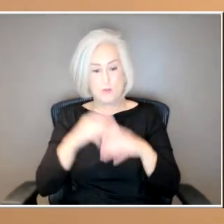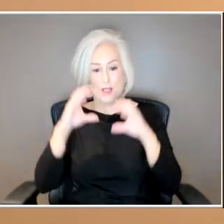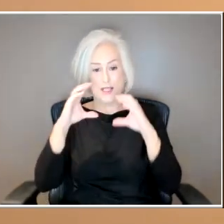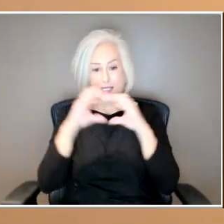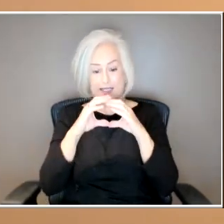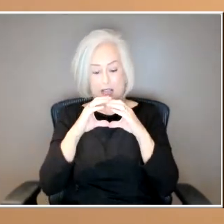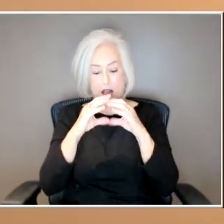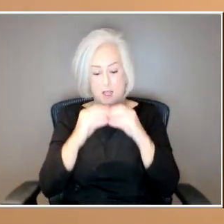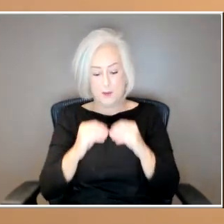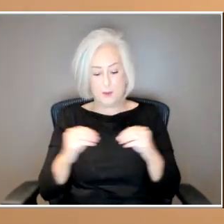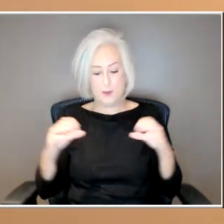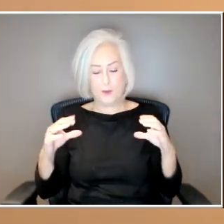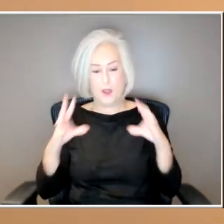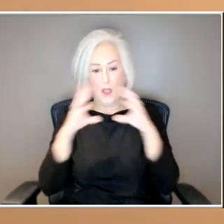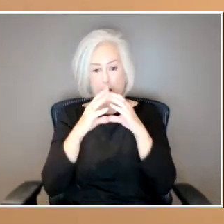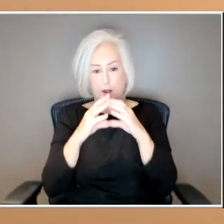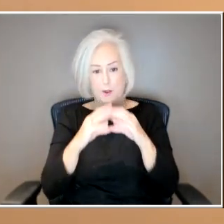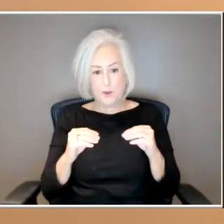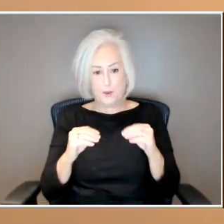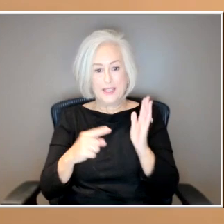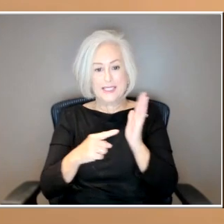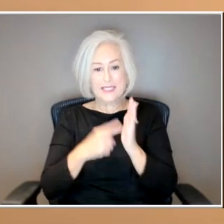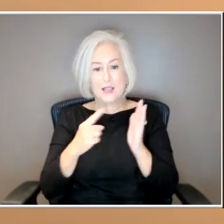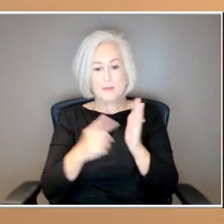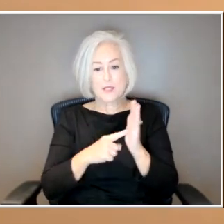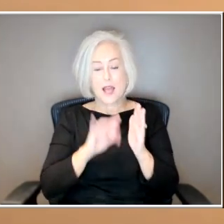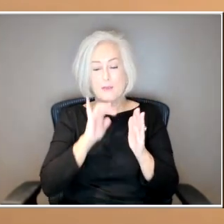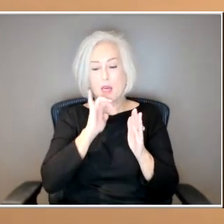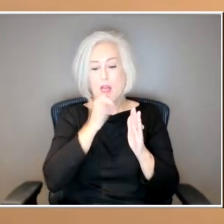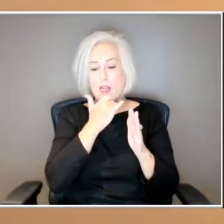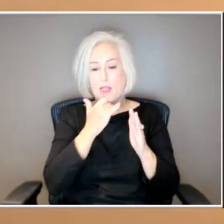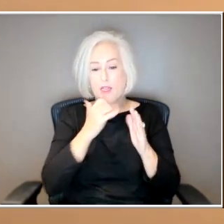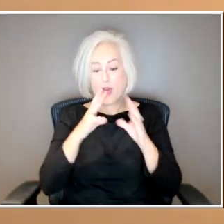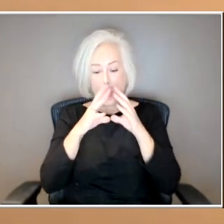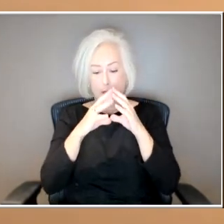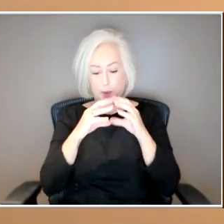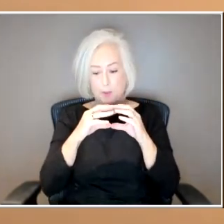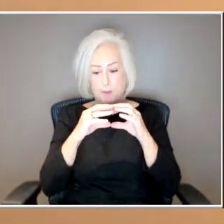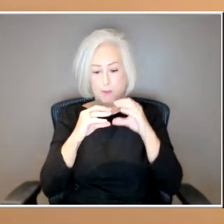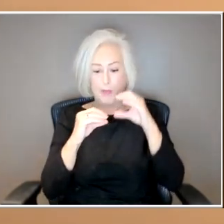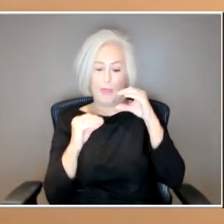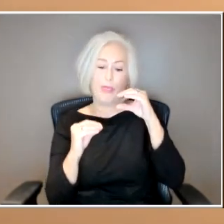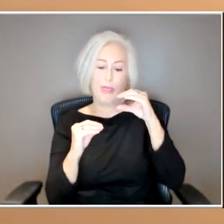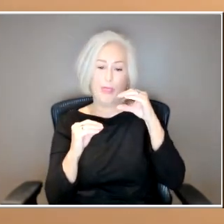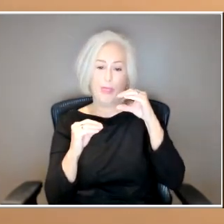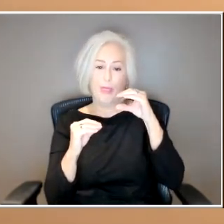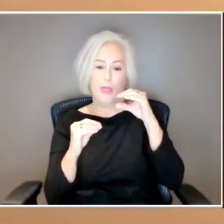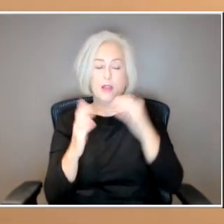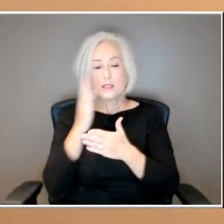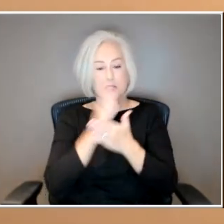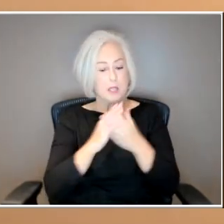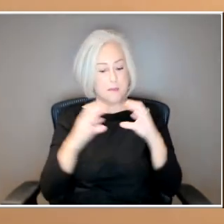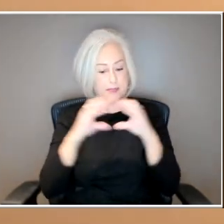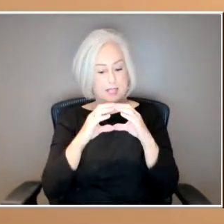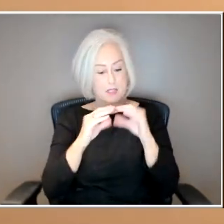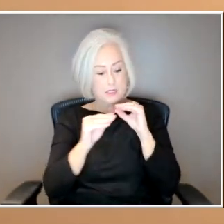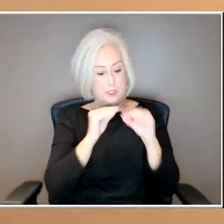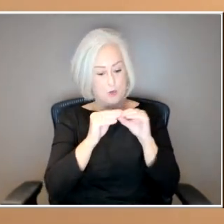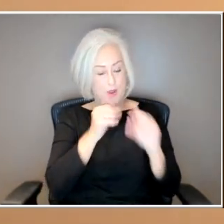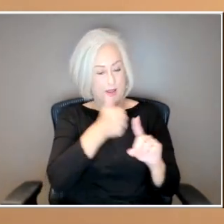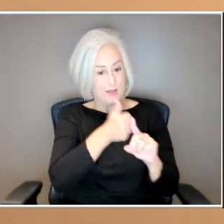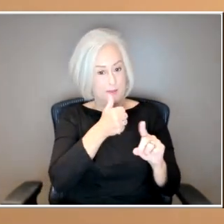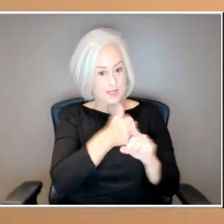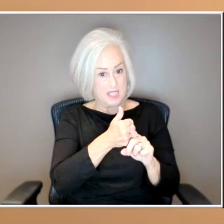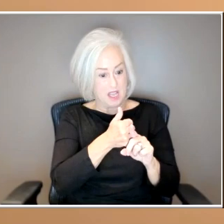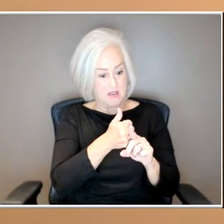division, little errors or little irregularities are made. There are certain genes that basically correct these irregularities or these little errors so that